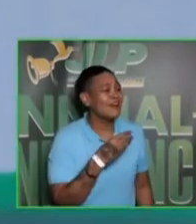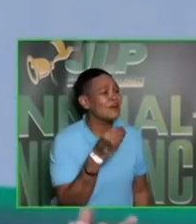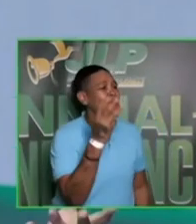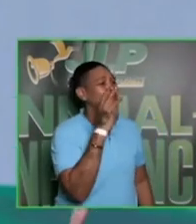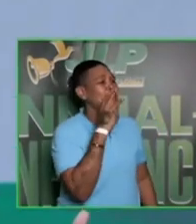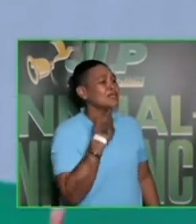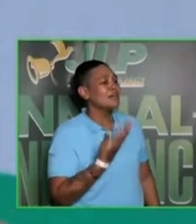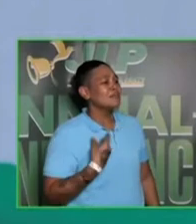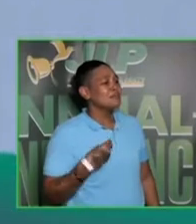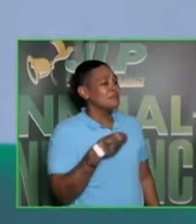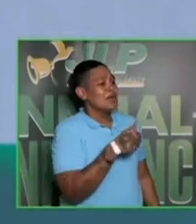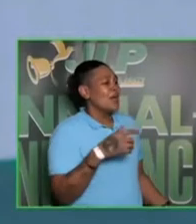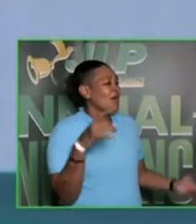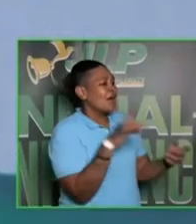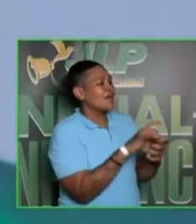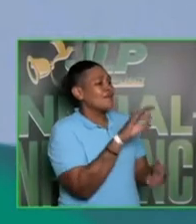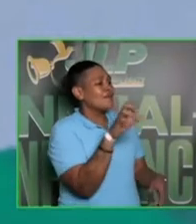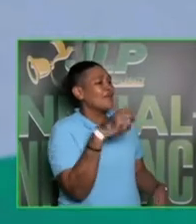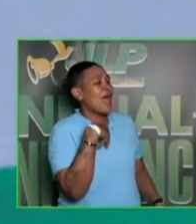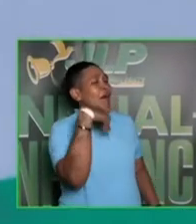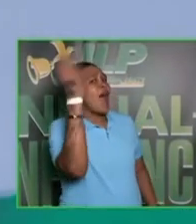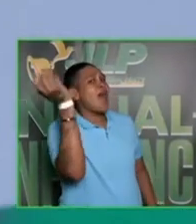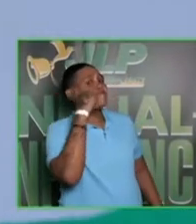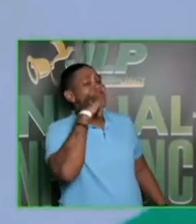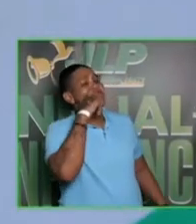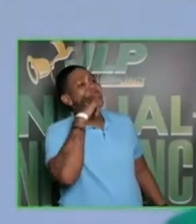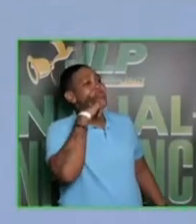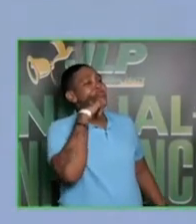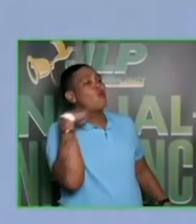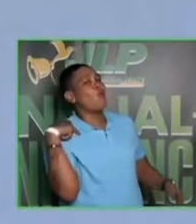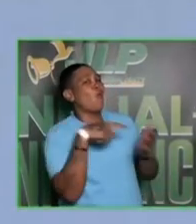water because of these bills.